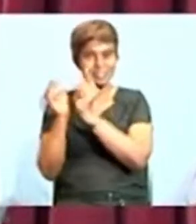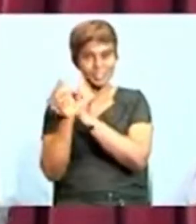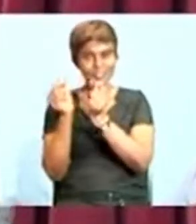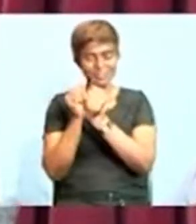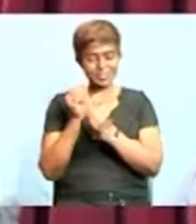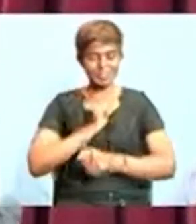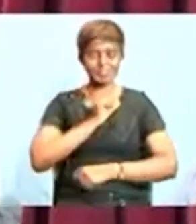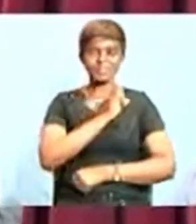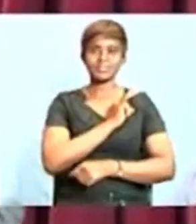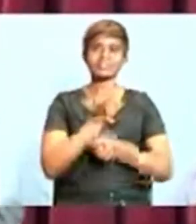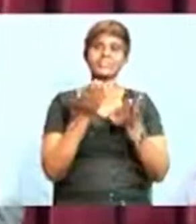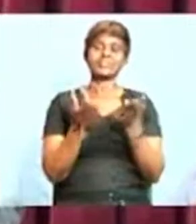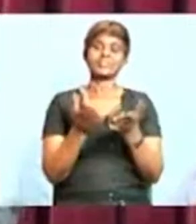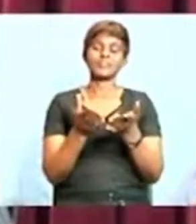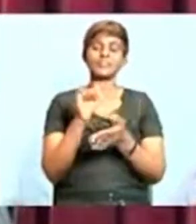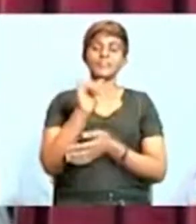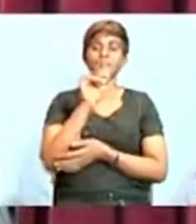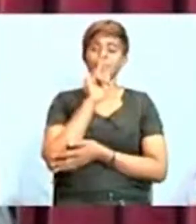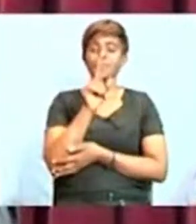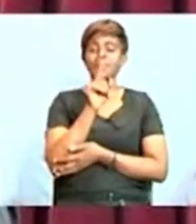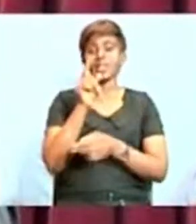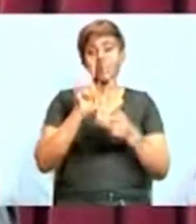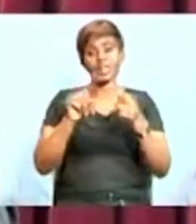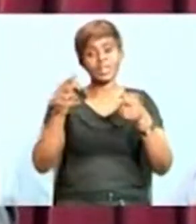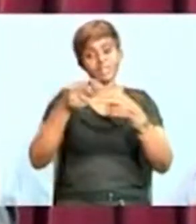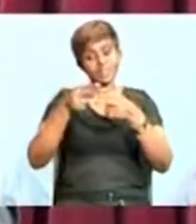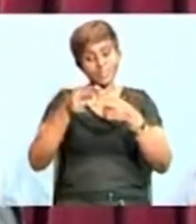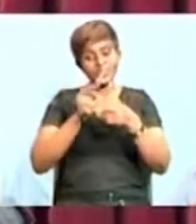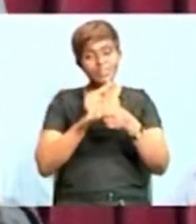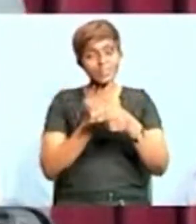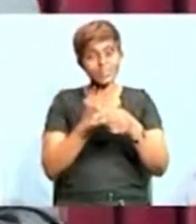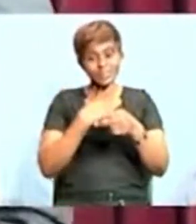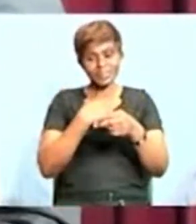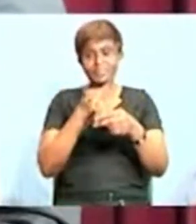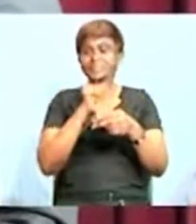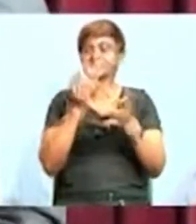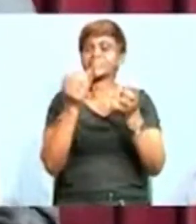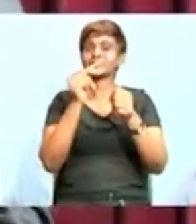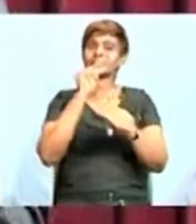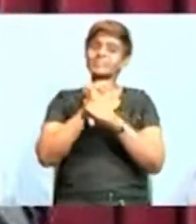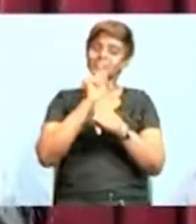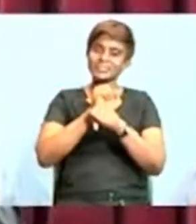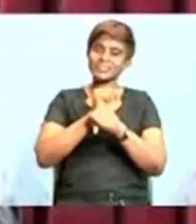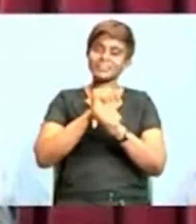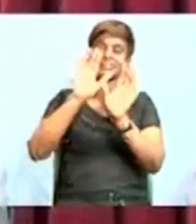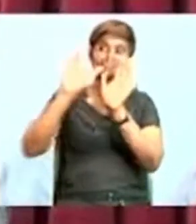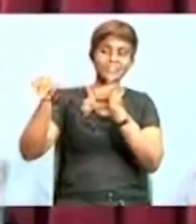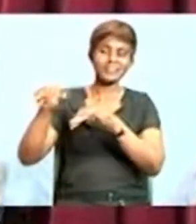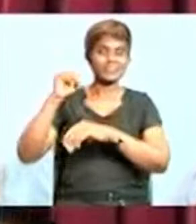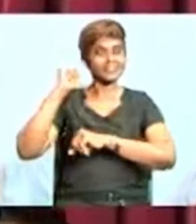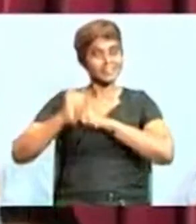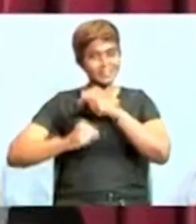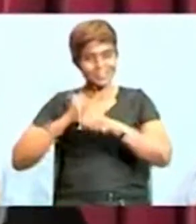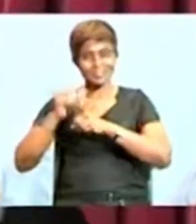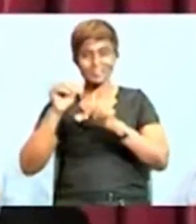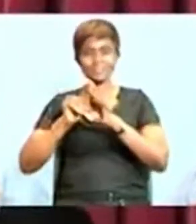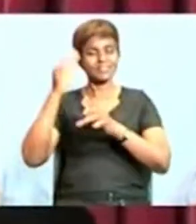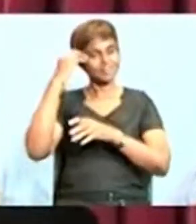staff, though it is short because we also wouldn't want work to suffer in our